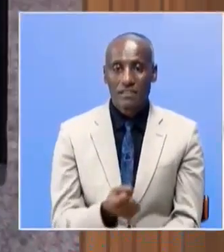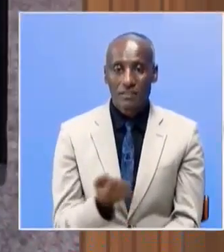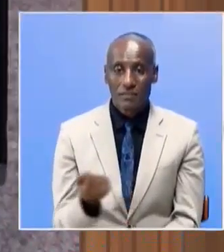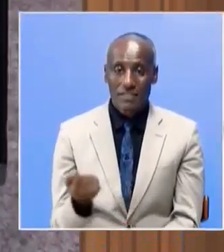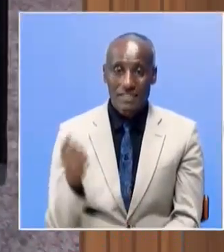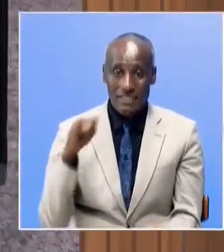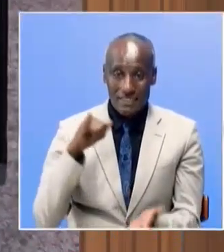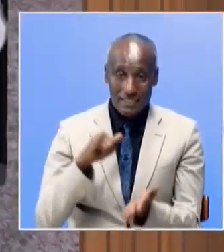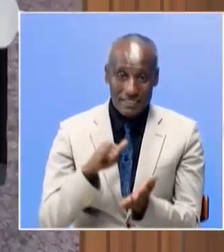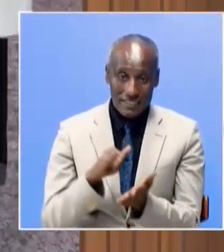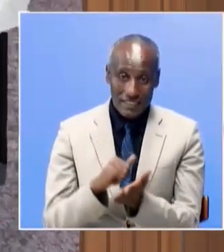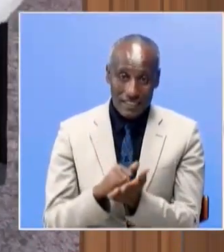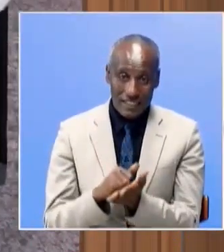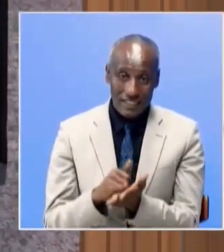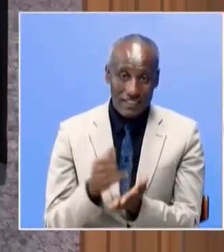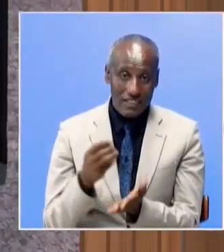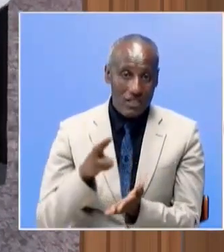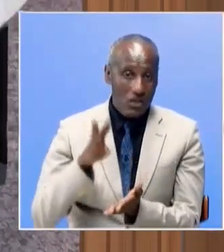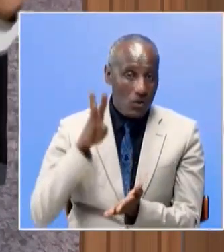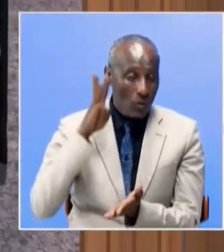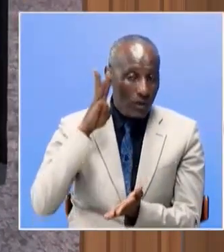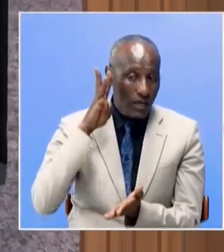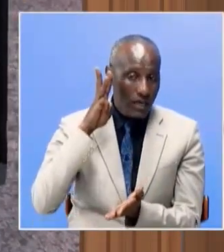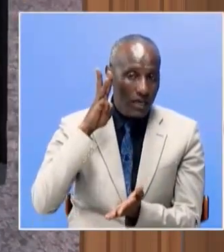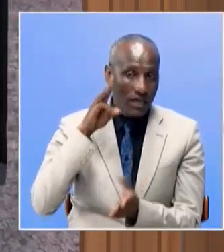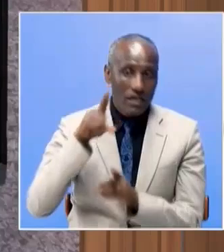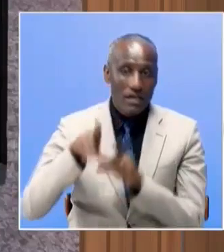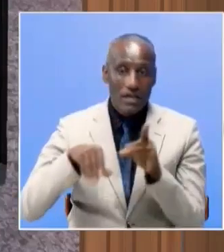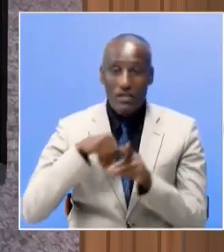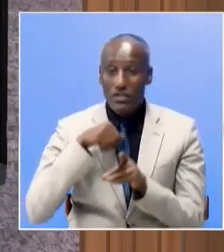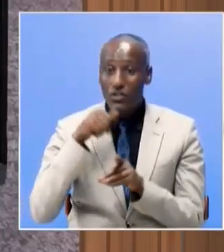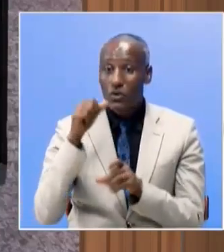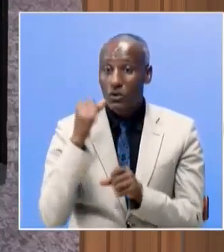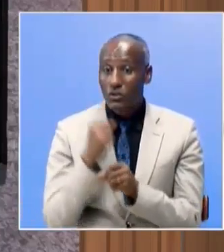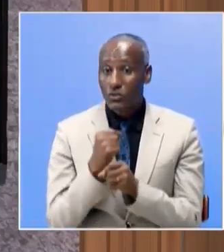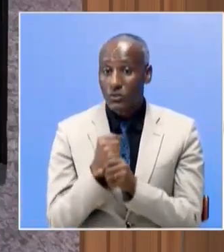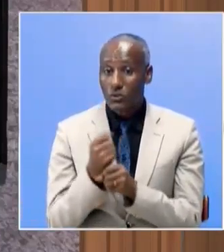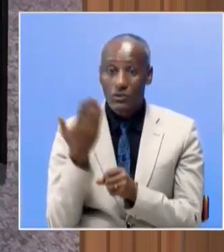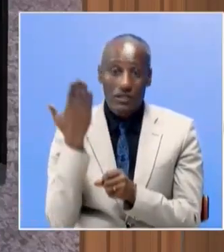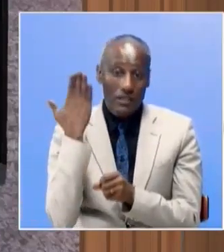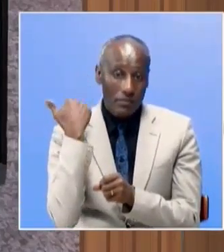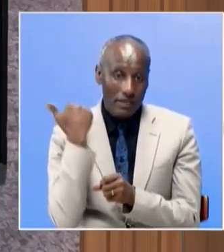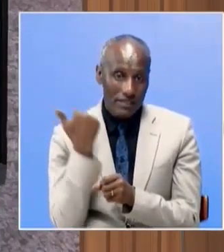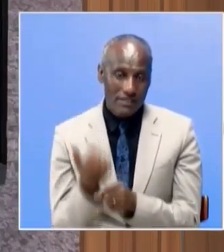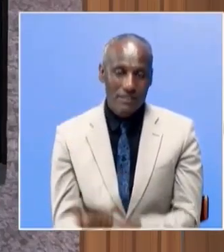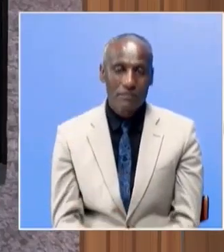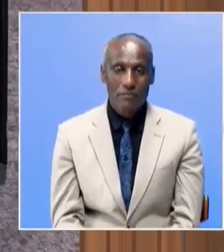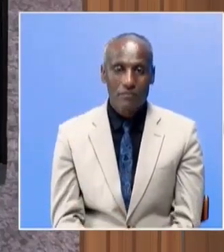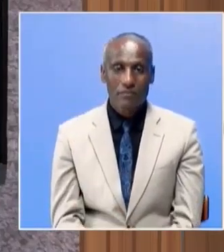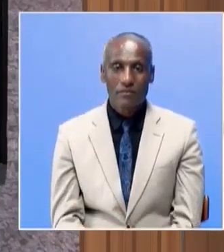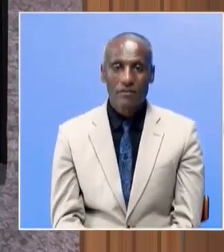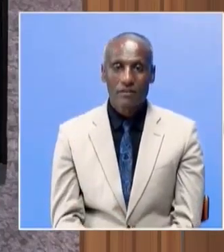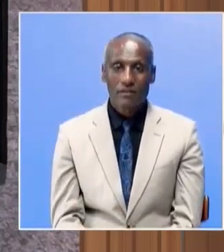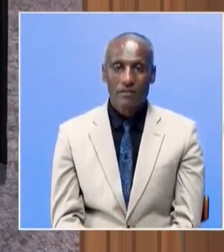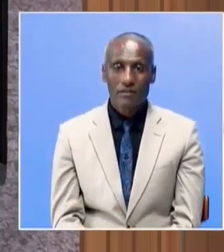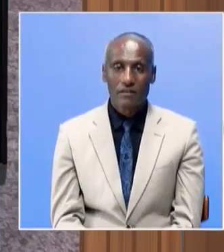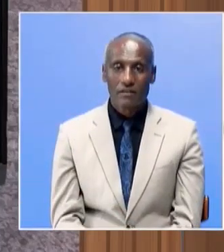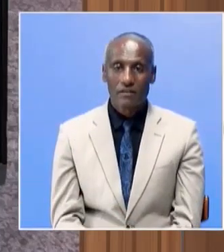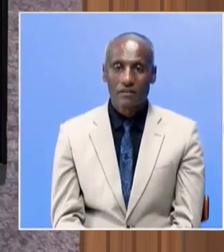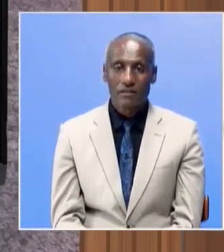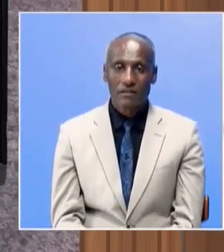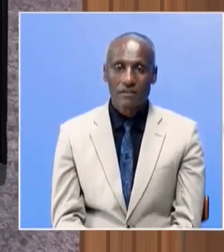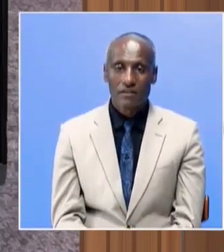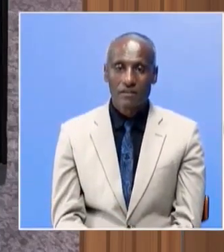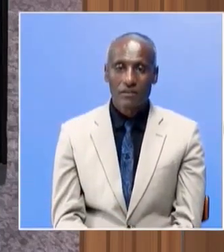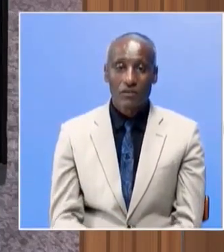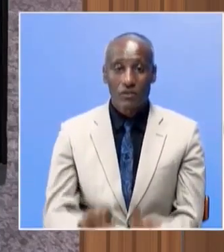that we didn't do in the past for regular time. Okay? In this sentence, in this now, we can derive